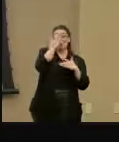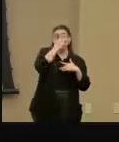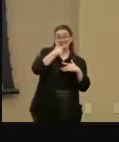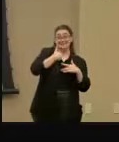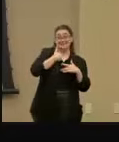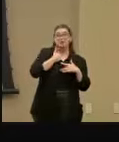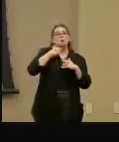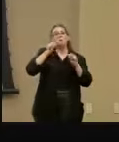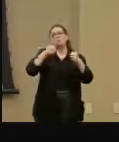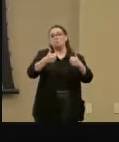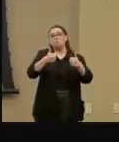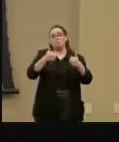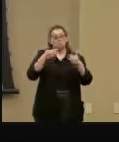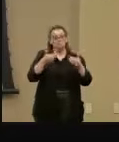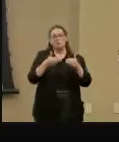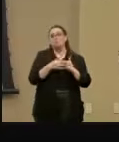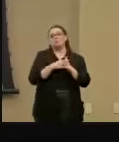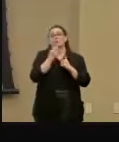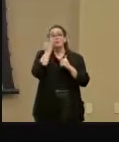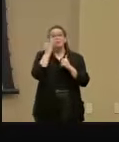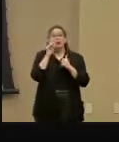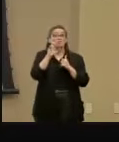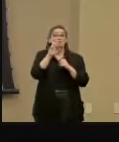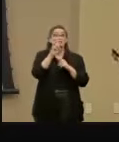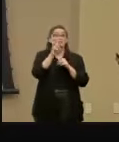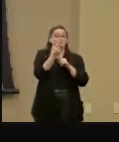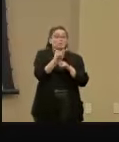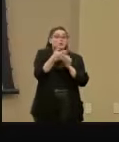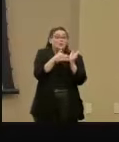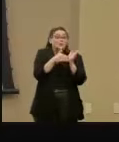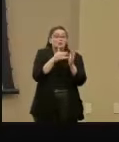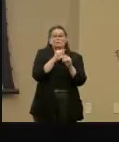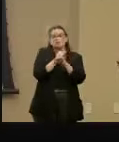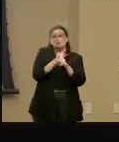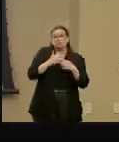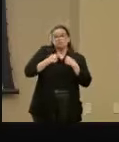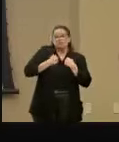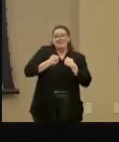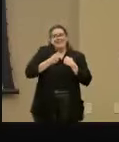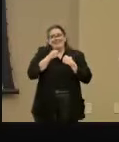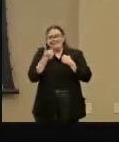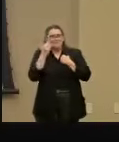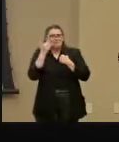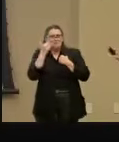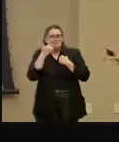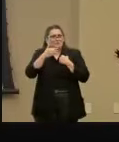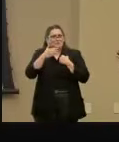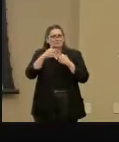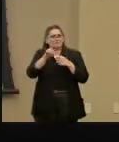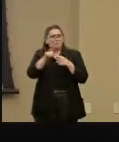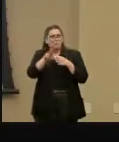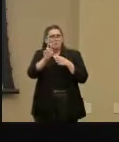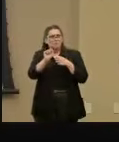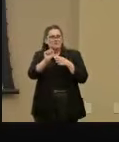it's a rheumatologist, say, who's not familiar with a lot of lupus patients, maybe they treat mostly gout or osteoporosis only, they can pull